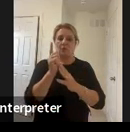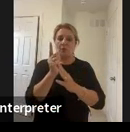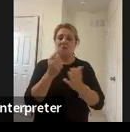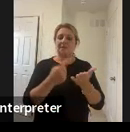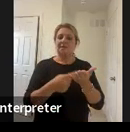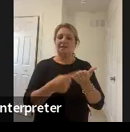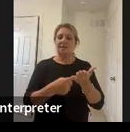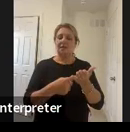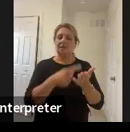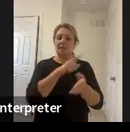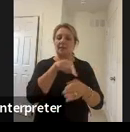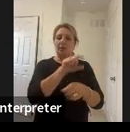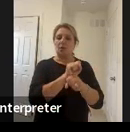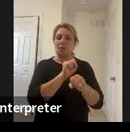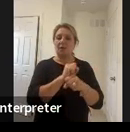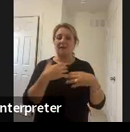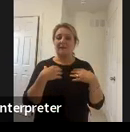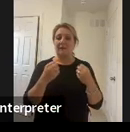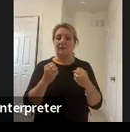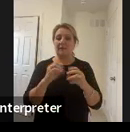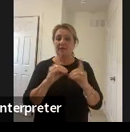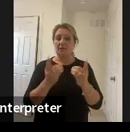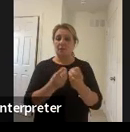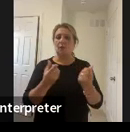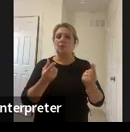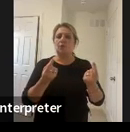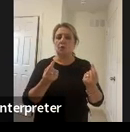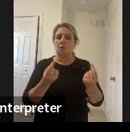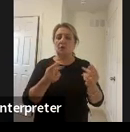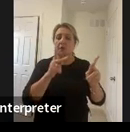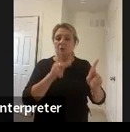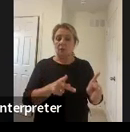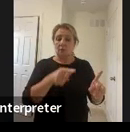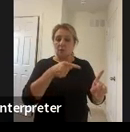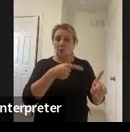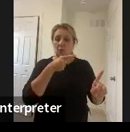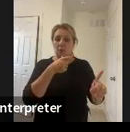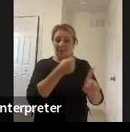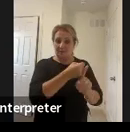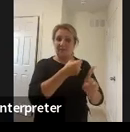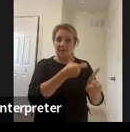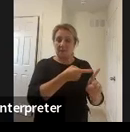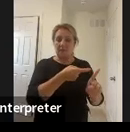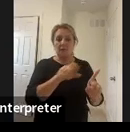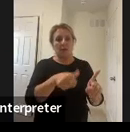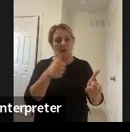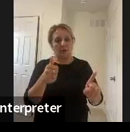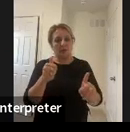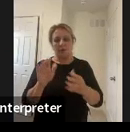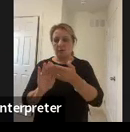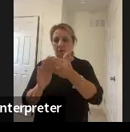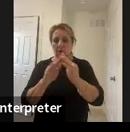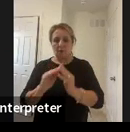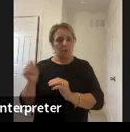that work and what the health department is doing not only for individuals impacted by monkeypox, but the Alexandria community as a